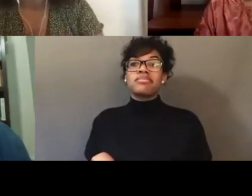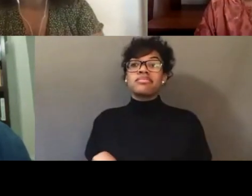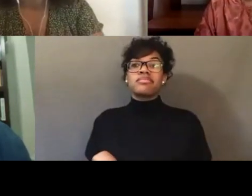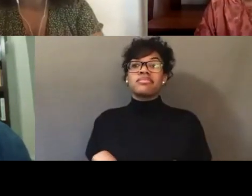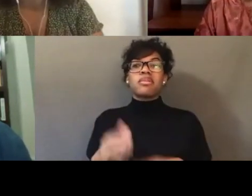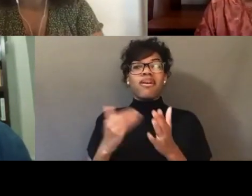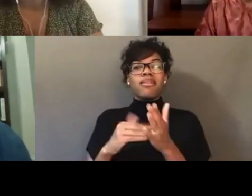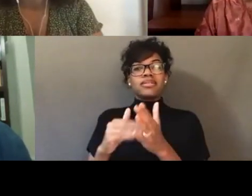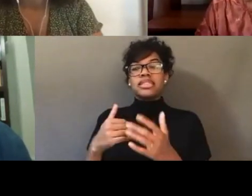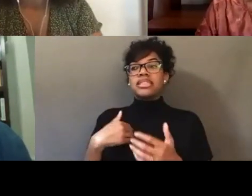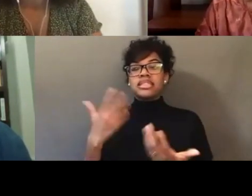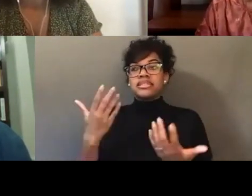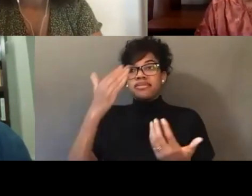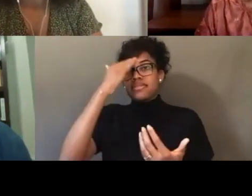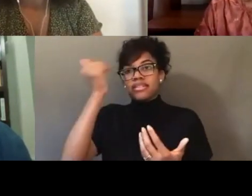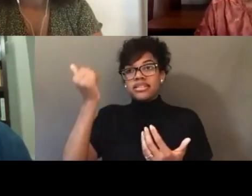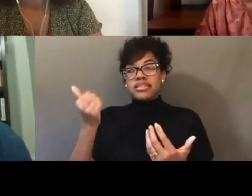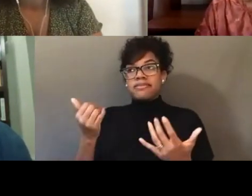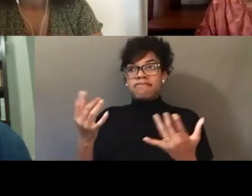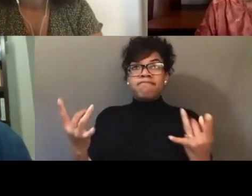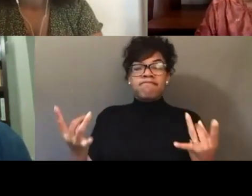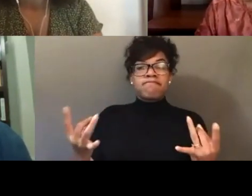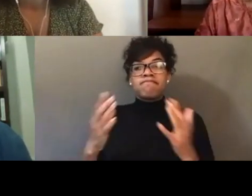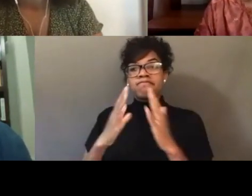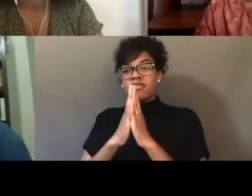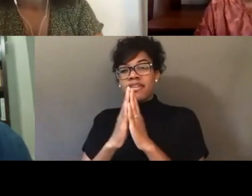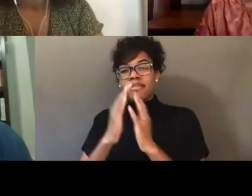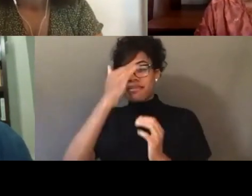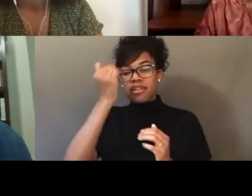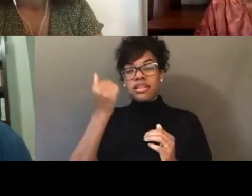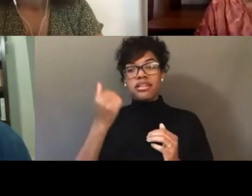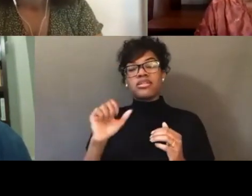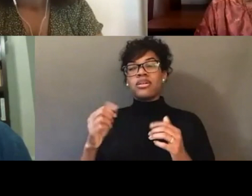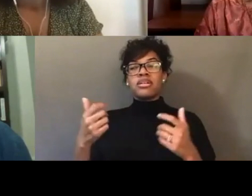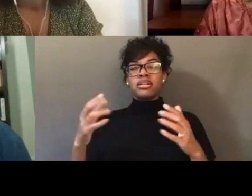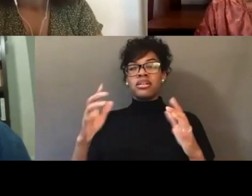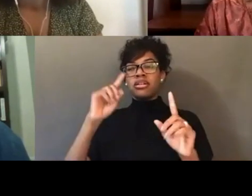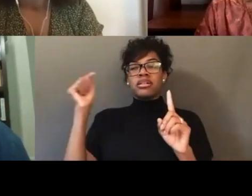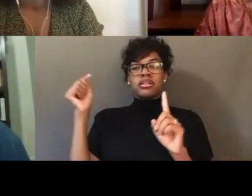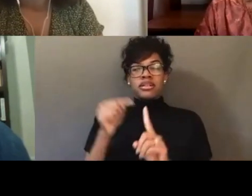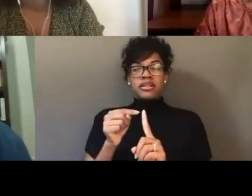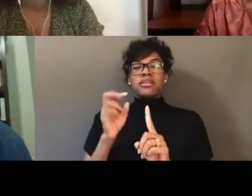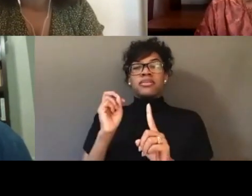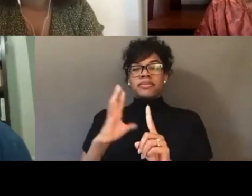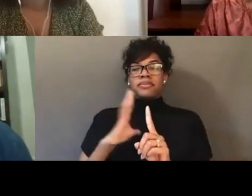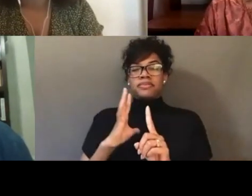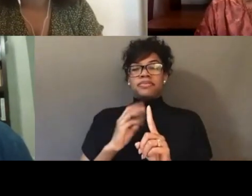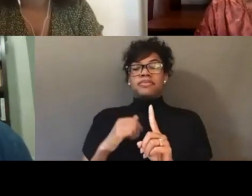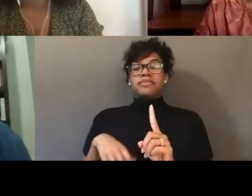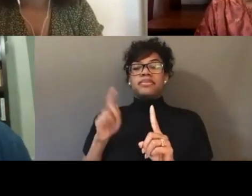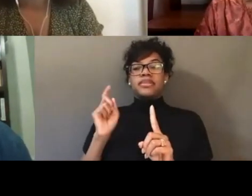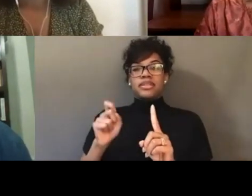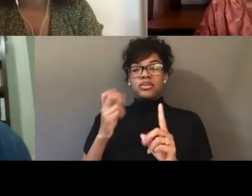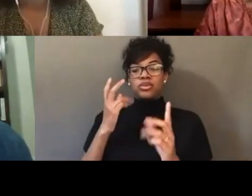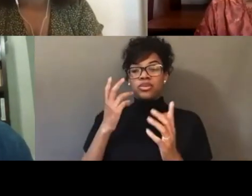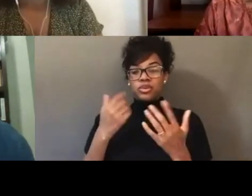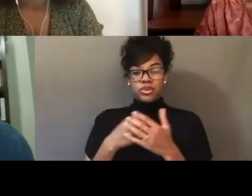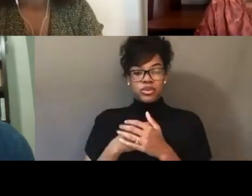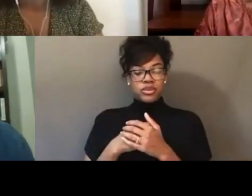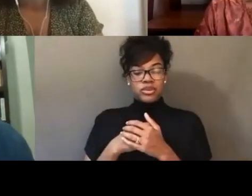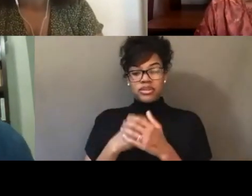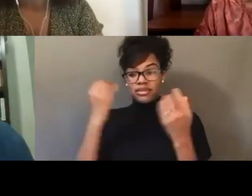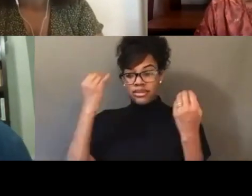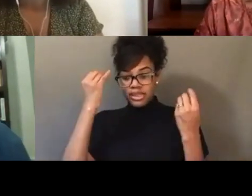wrong. And so I, you know, reflection and going back and making those and reaching back out, like, you know what, I